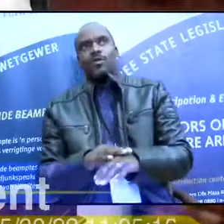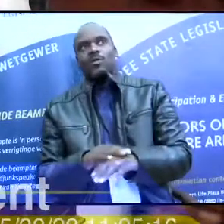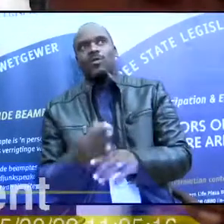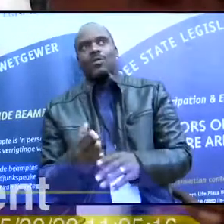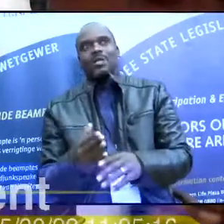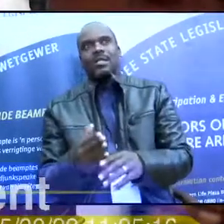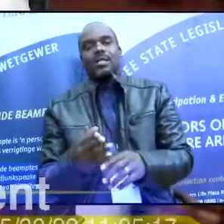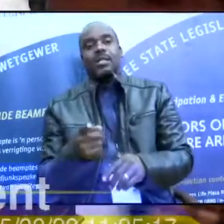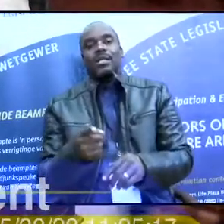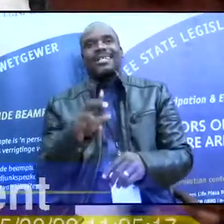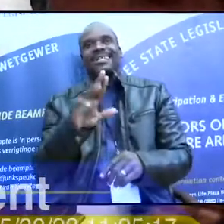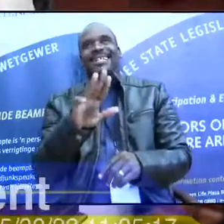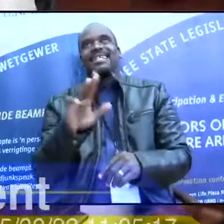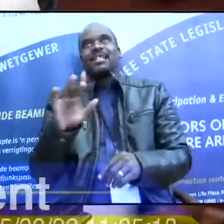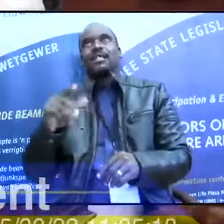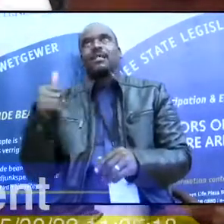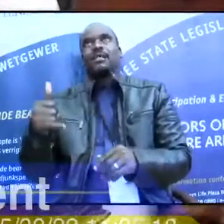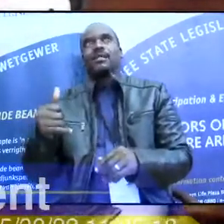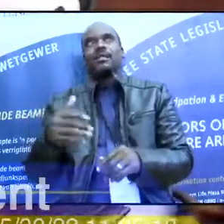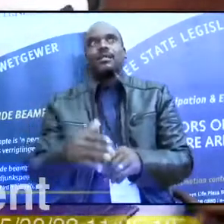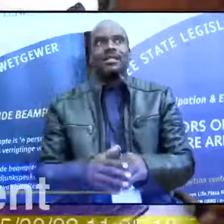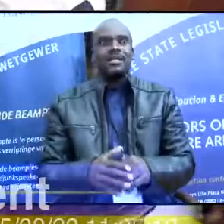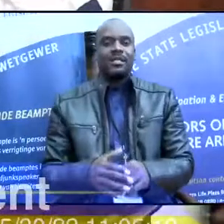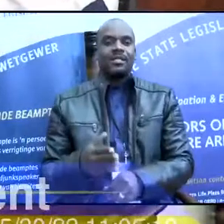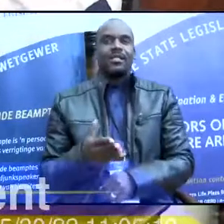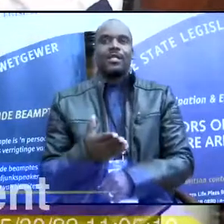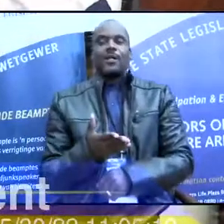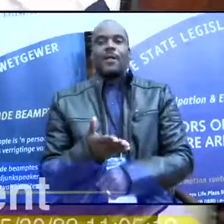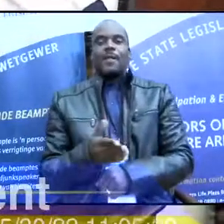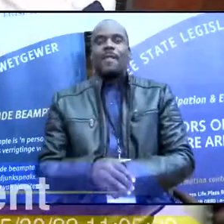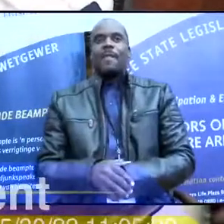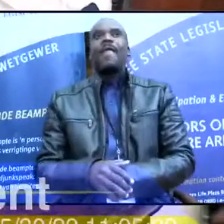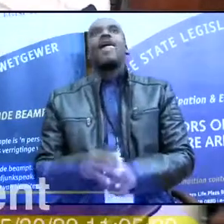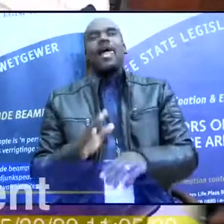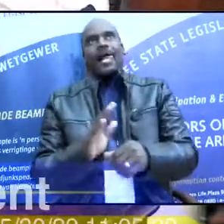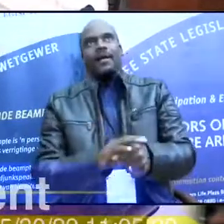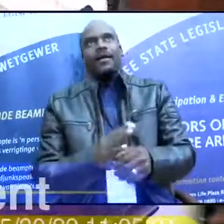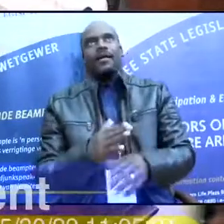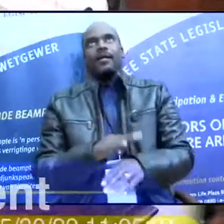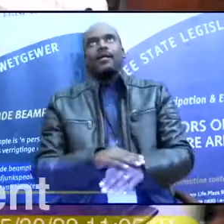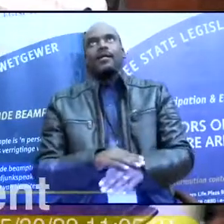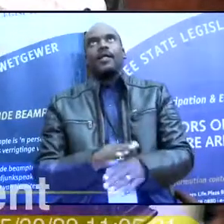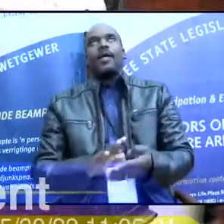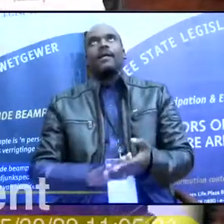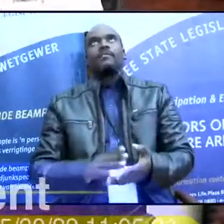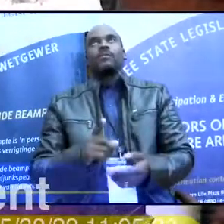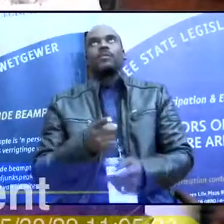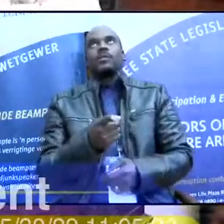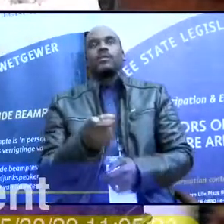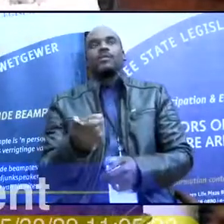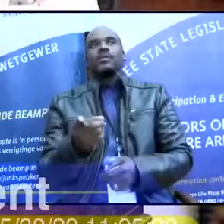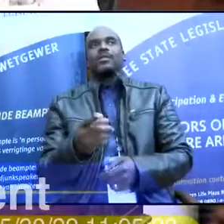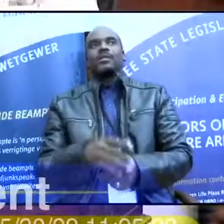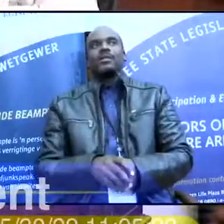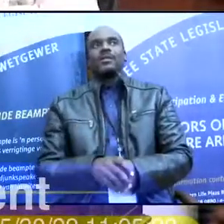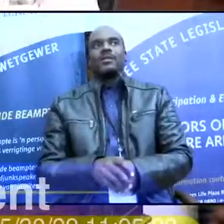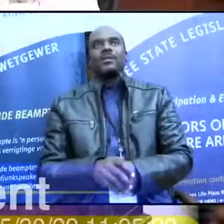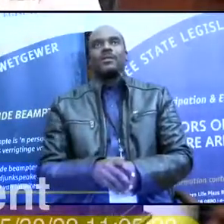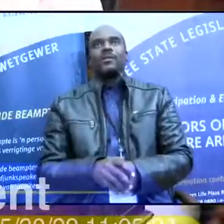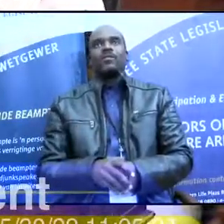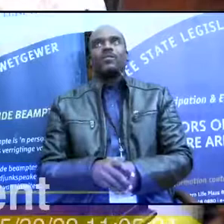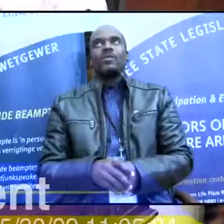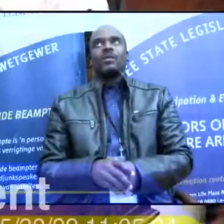to vaccines which in effect allows broader movements and cross-border movements for example the